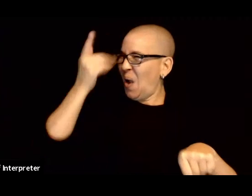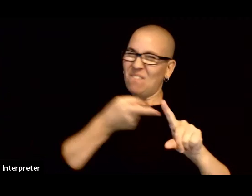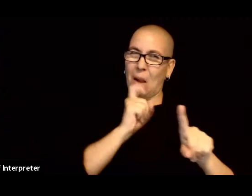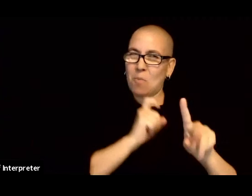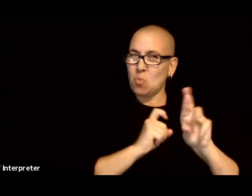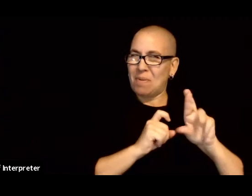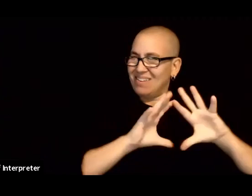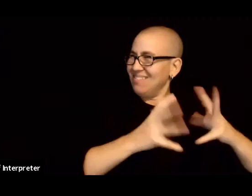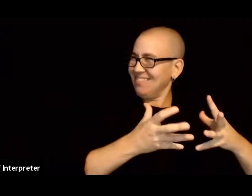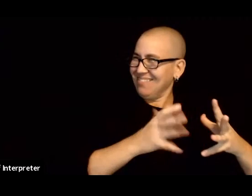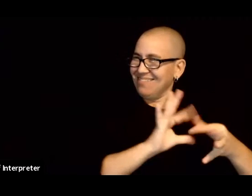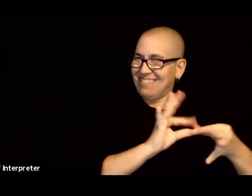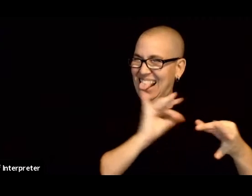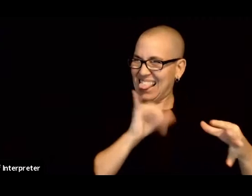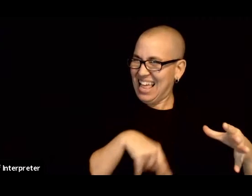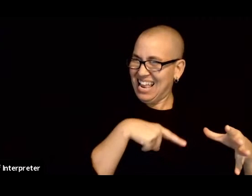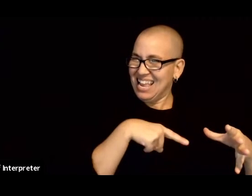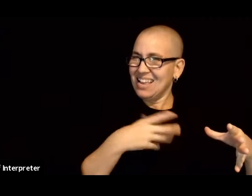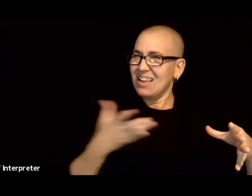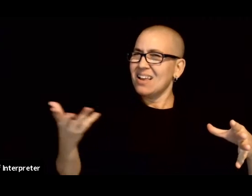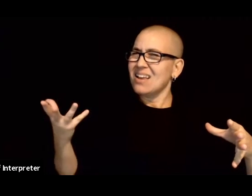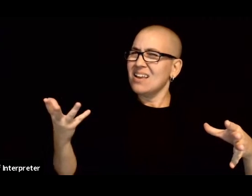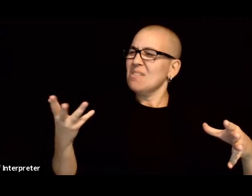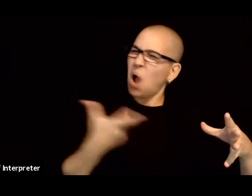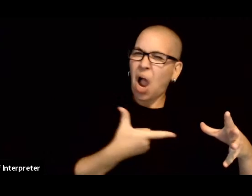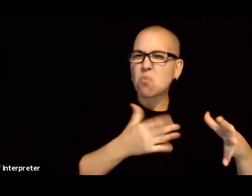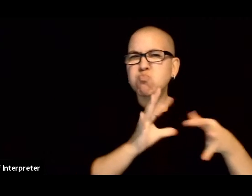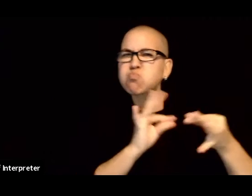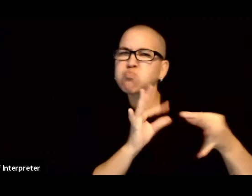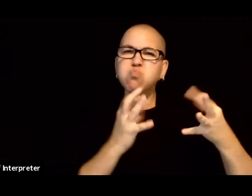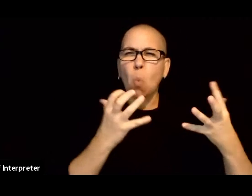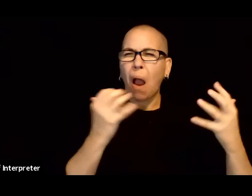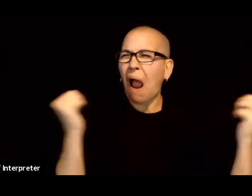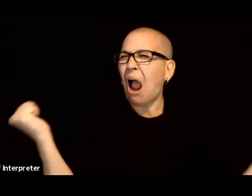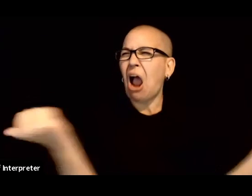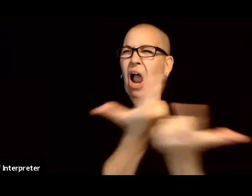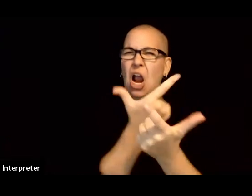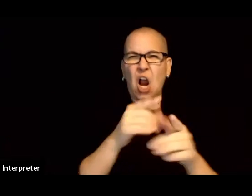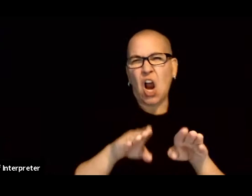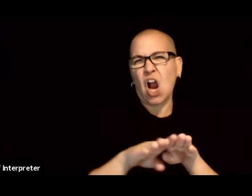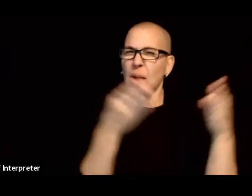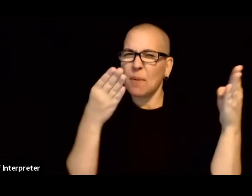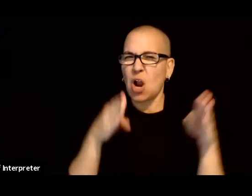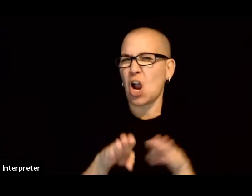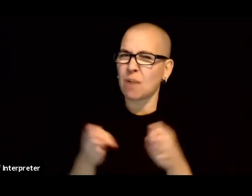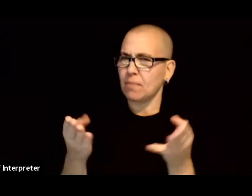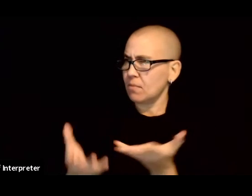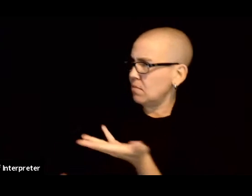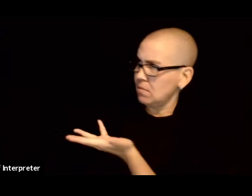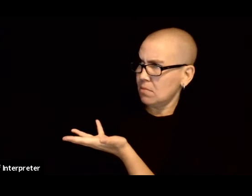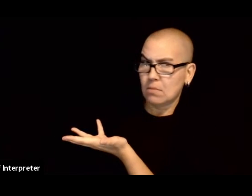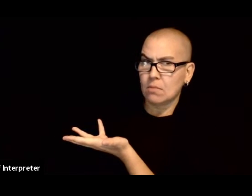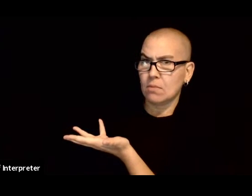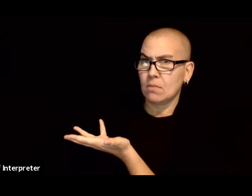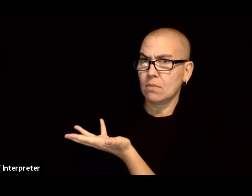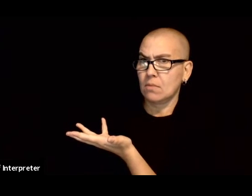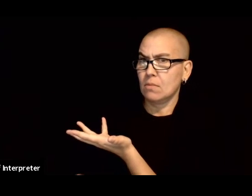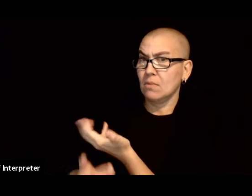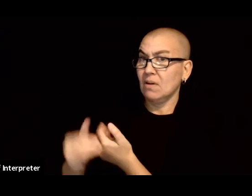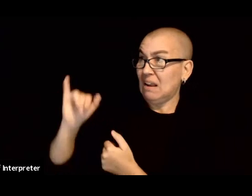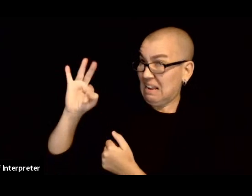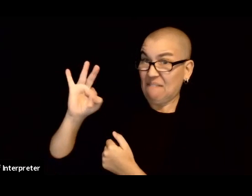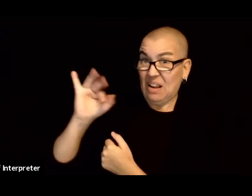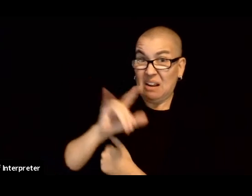a lot of the guidelines. If that were to come to pass, what impact do you think that would have